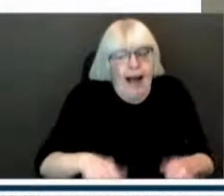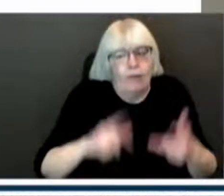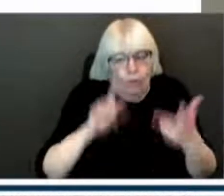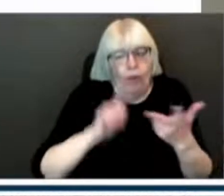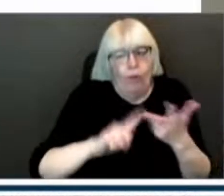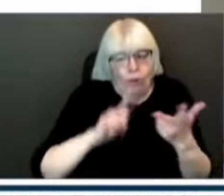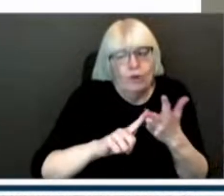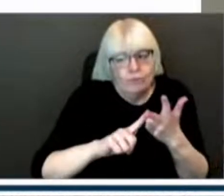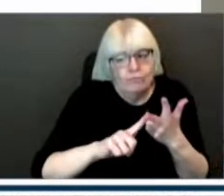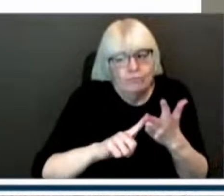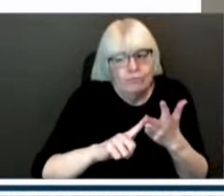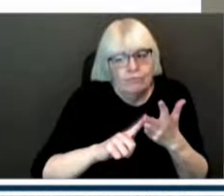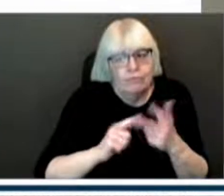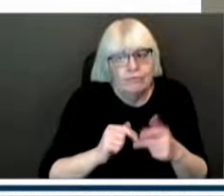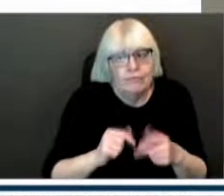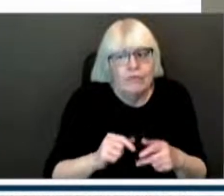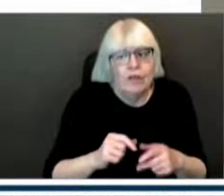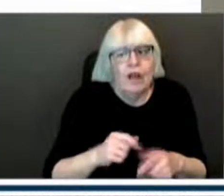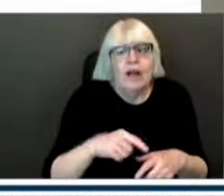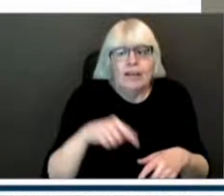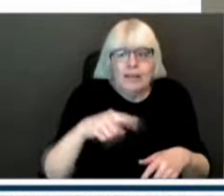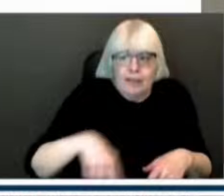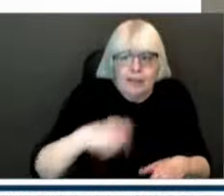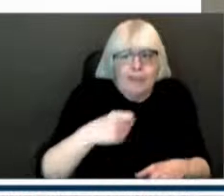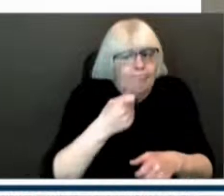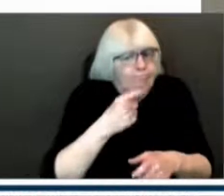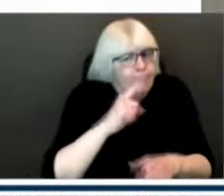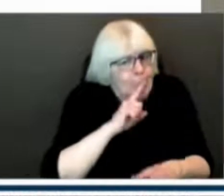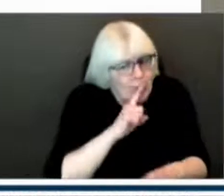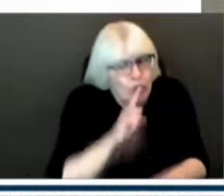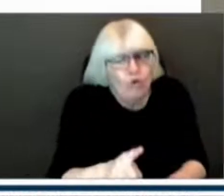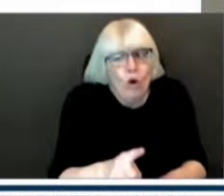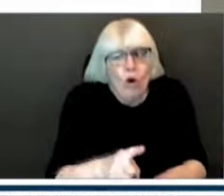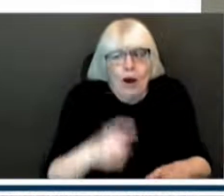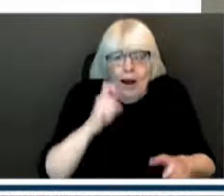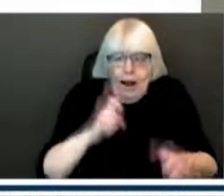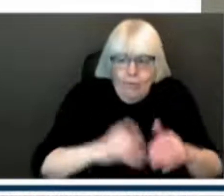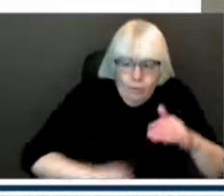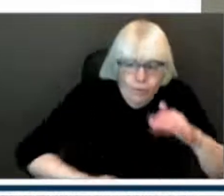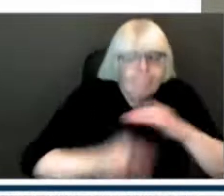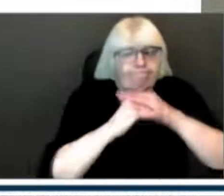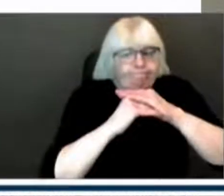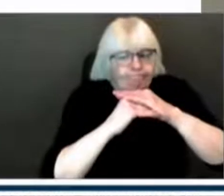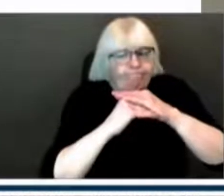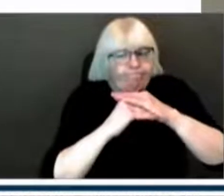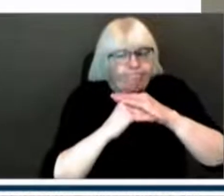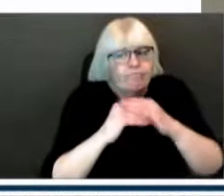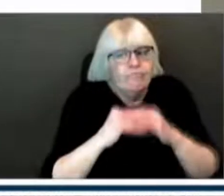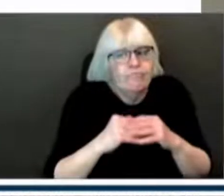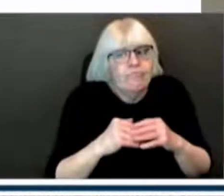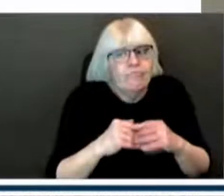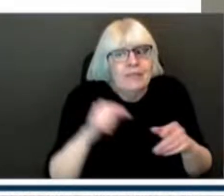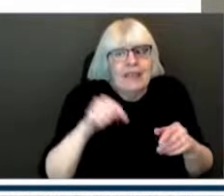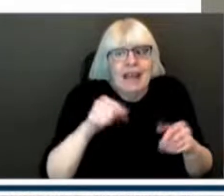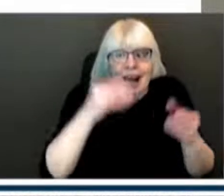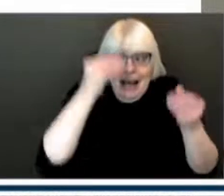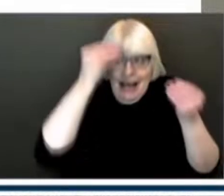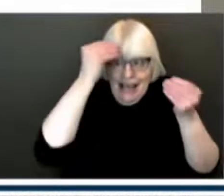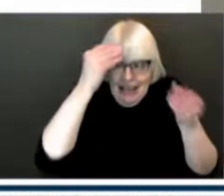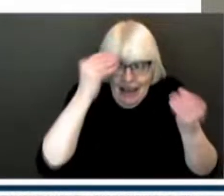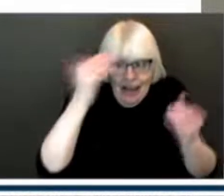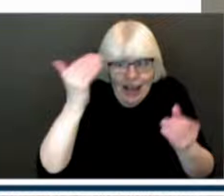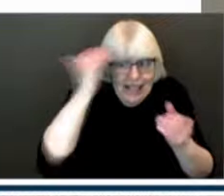to ensure they have maximum protection. And again, all the details of who is actually eligible will be on our online